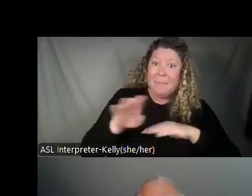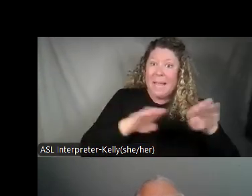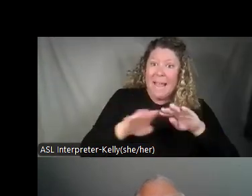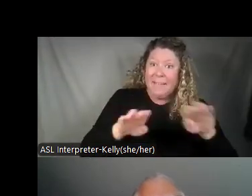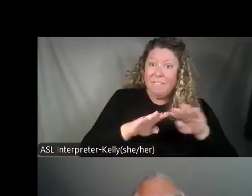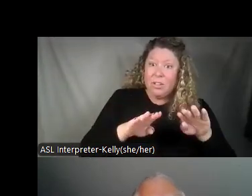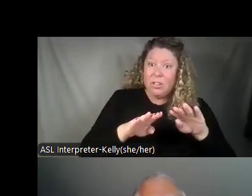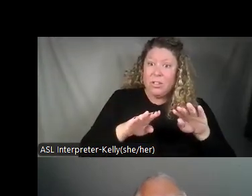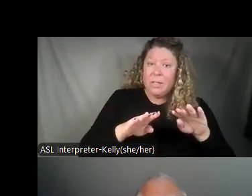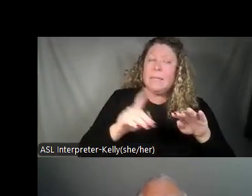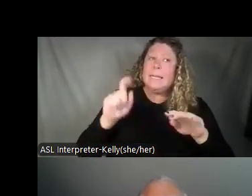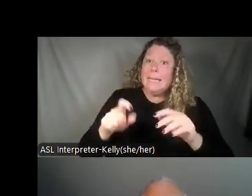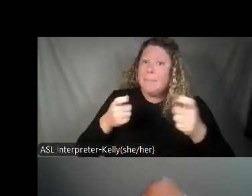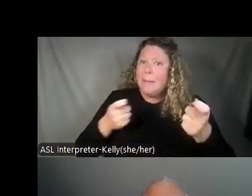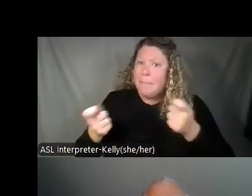managed and promoted.